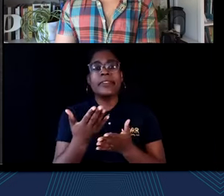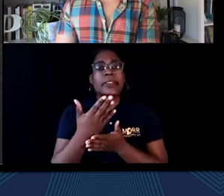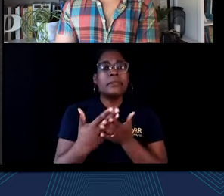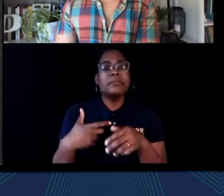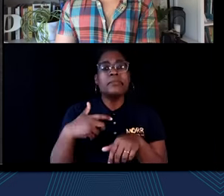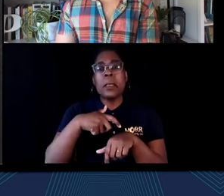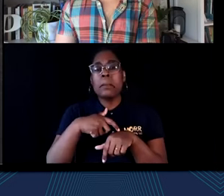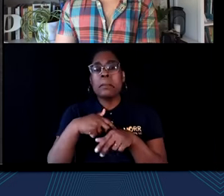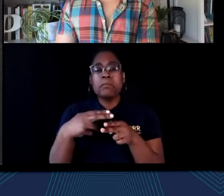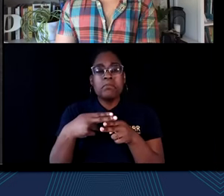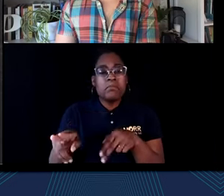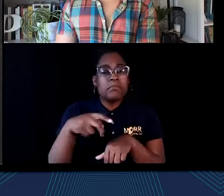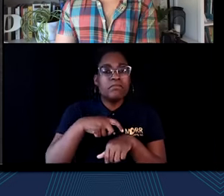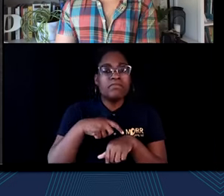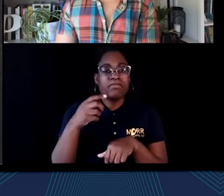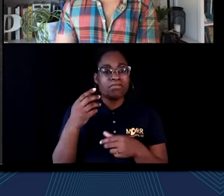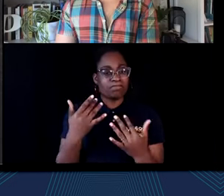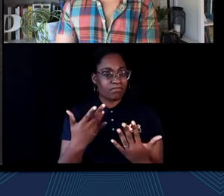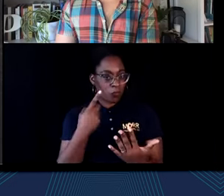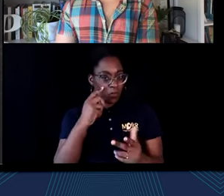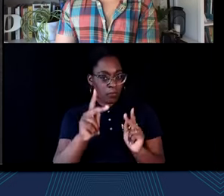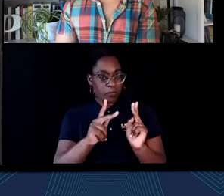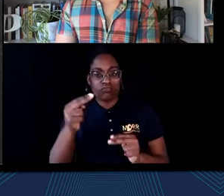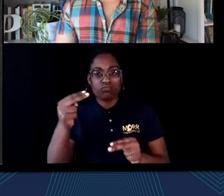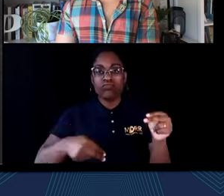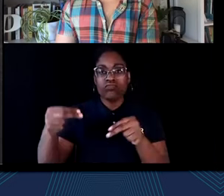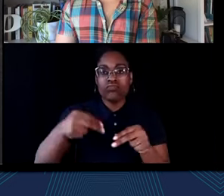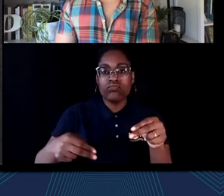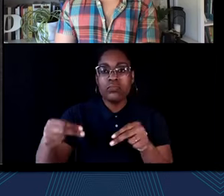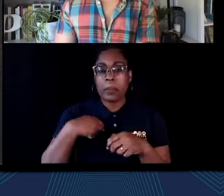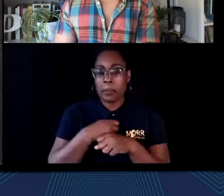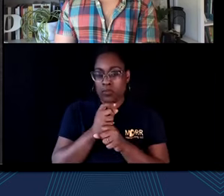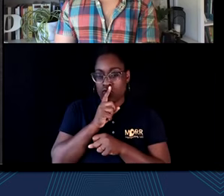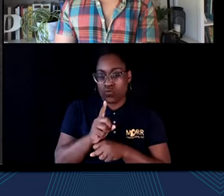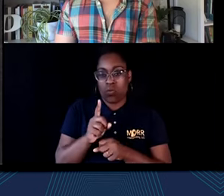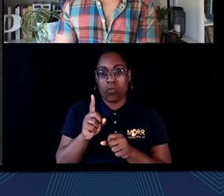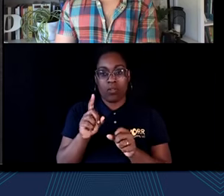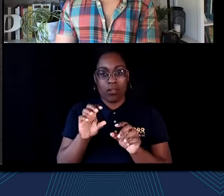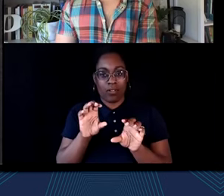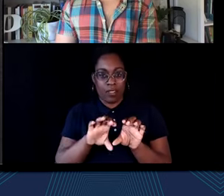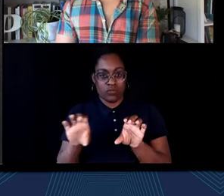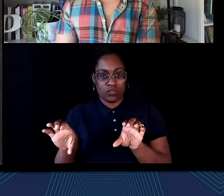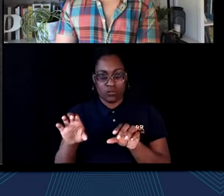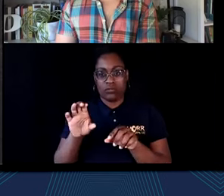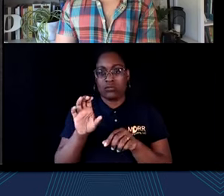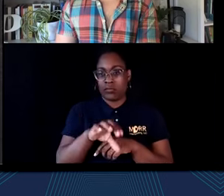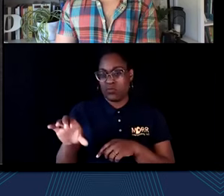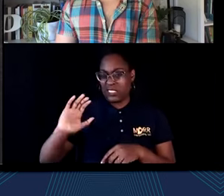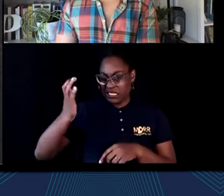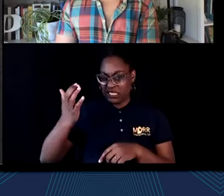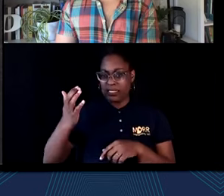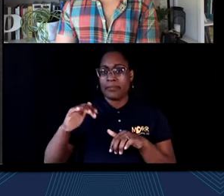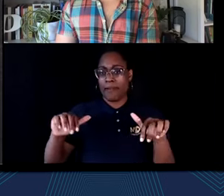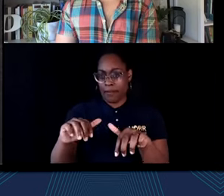come in. And you see that the live caption is active. So I'll give more instructions for tech. But if you need